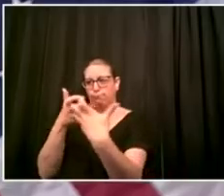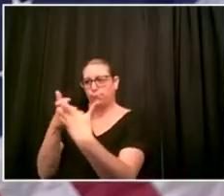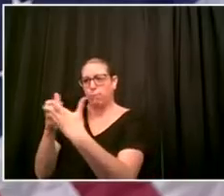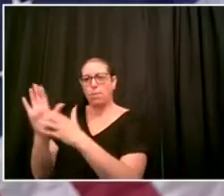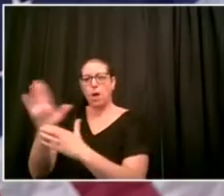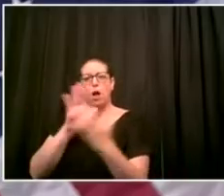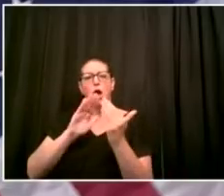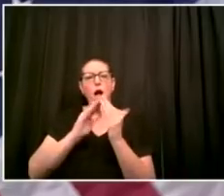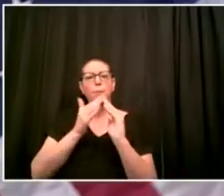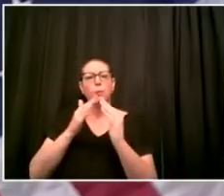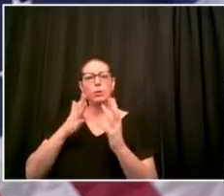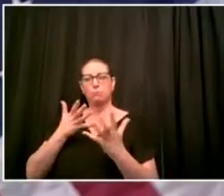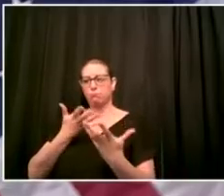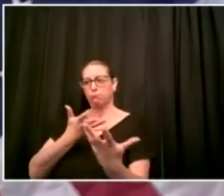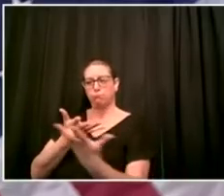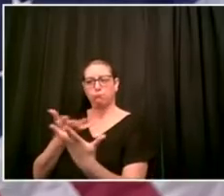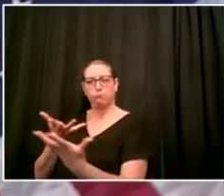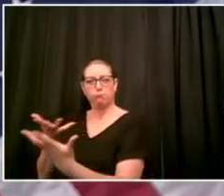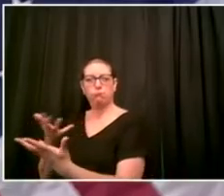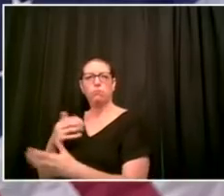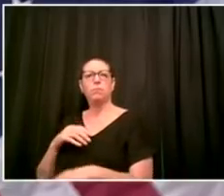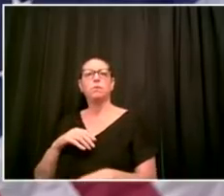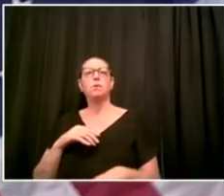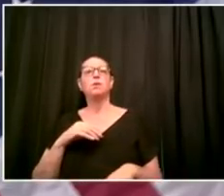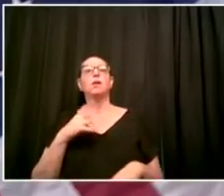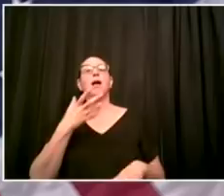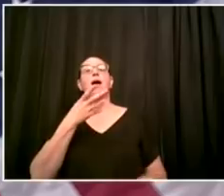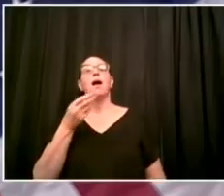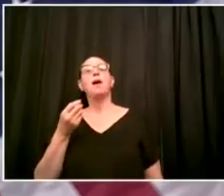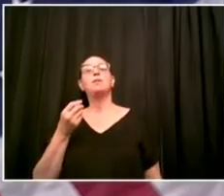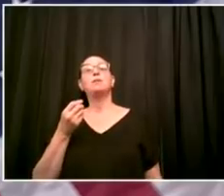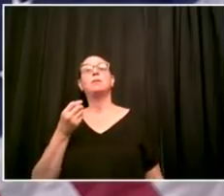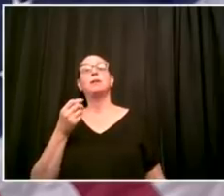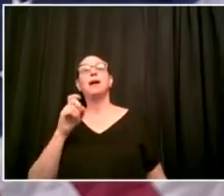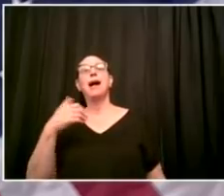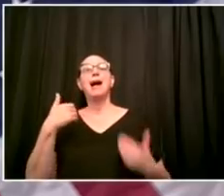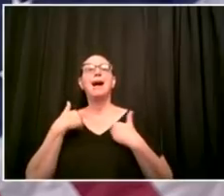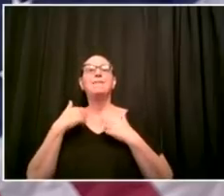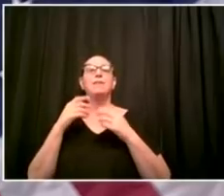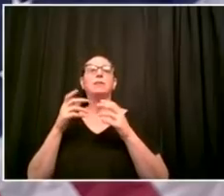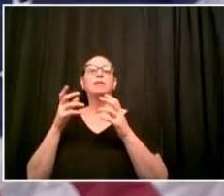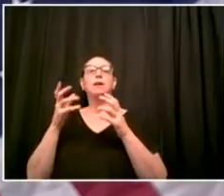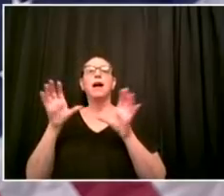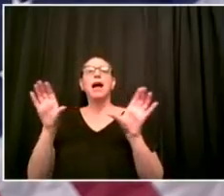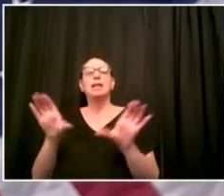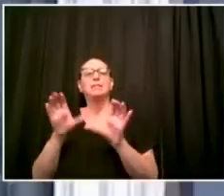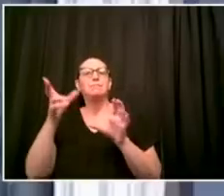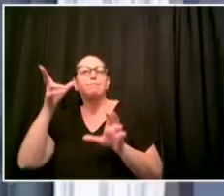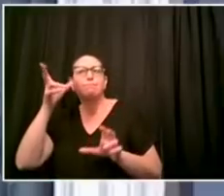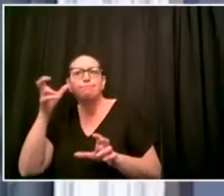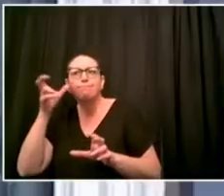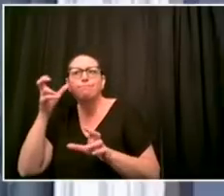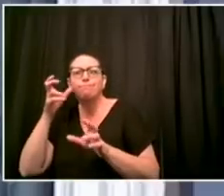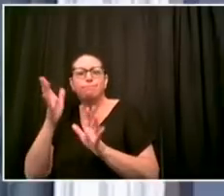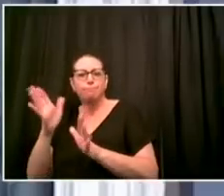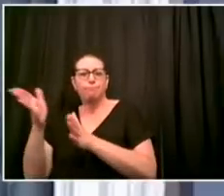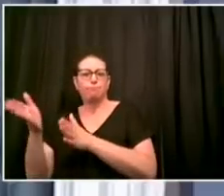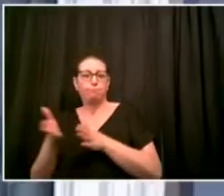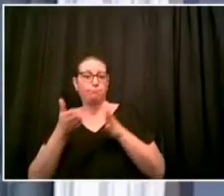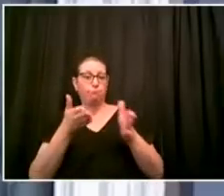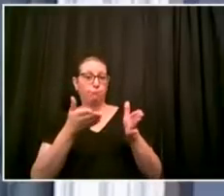actually active listening going on to make the adjustments and fix things. That's what I see Annabelle's role as. Ted, you want to add? Yeah, thank you,